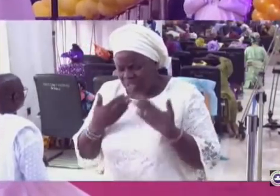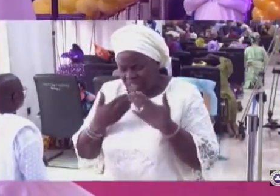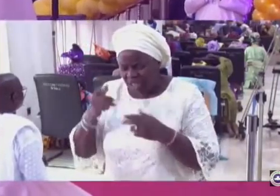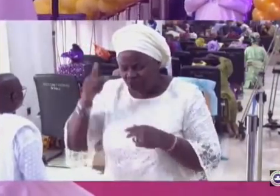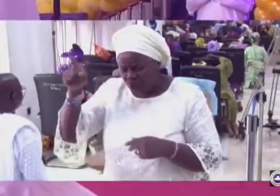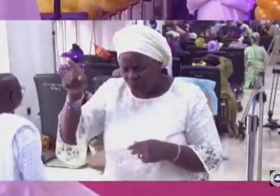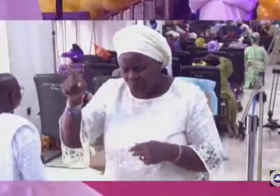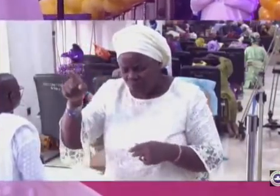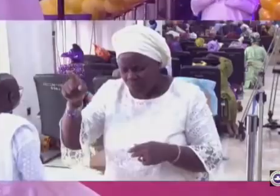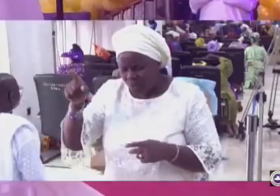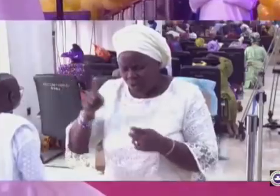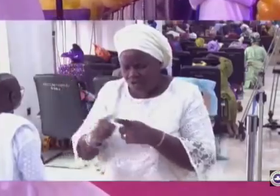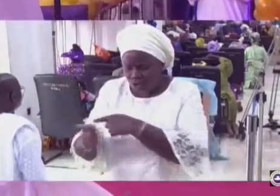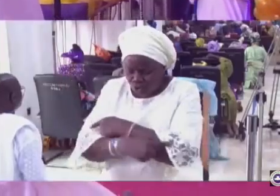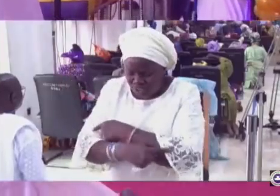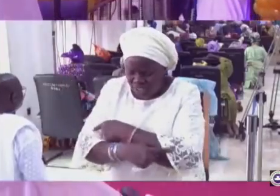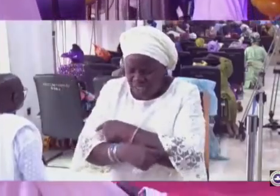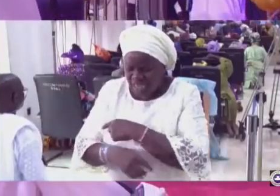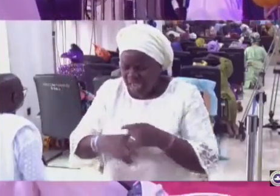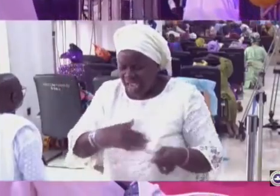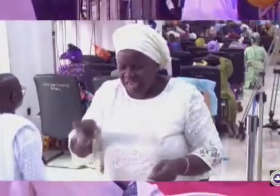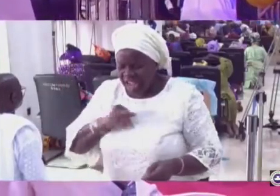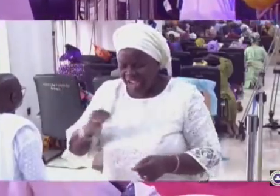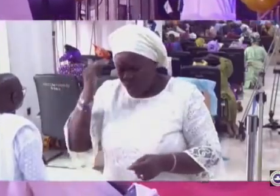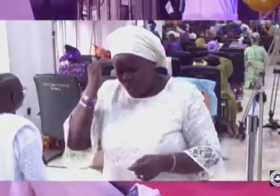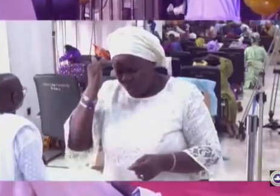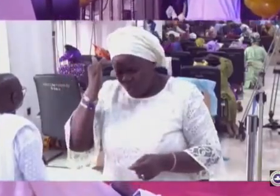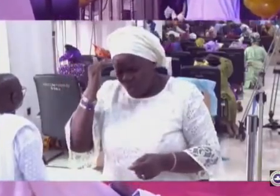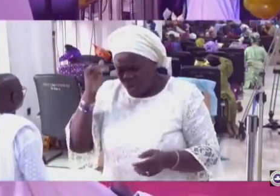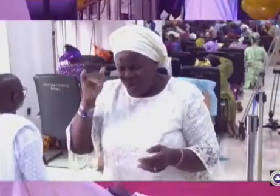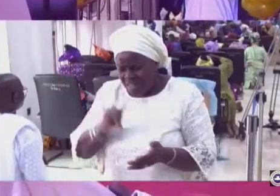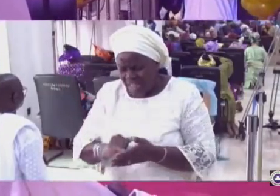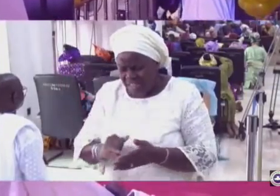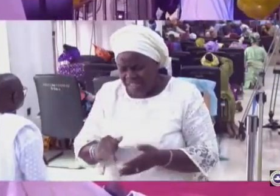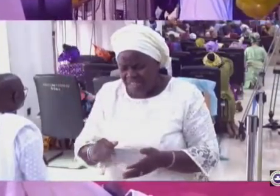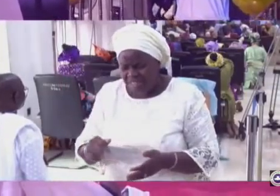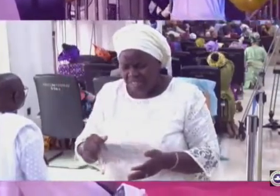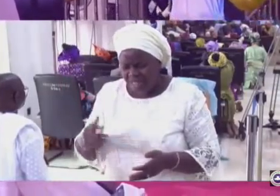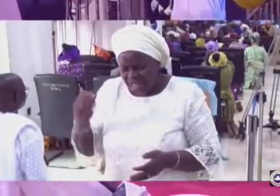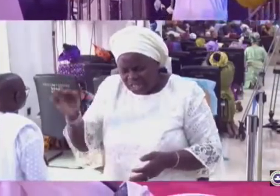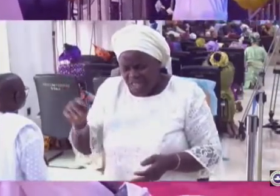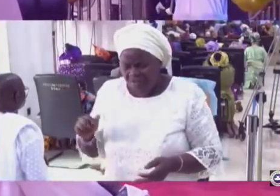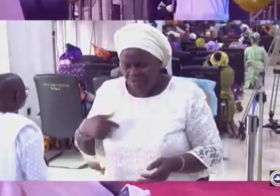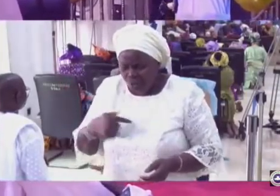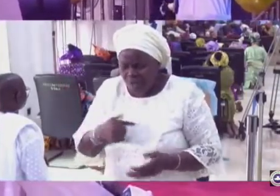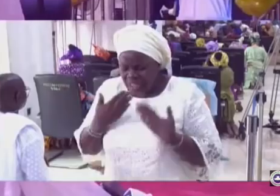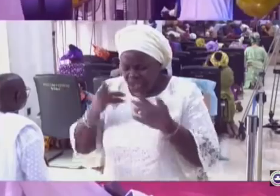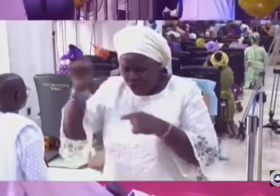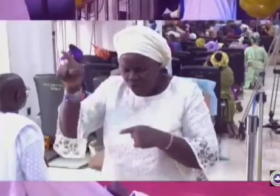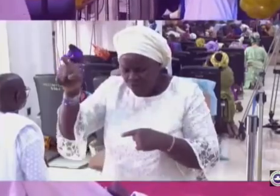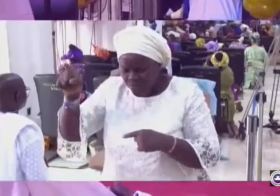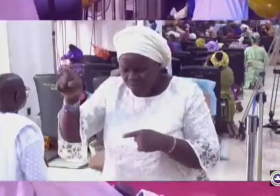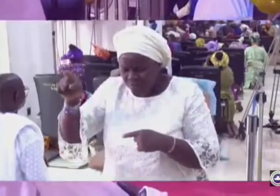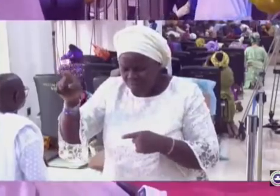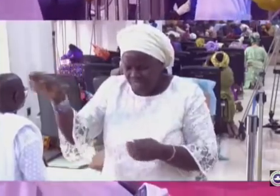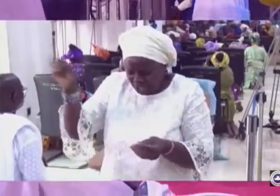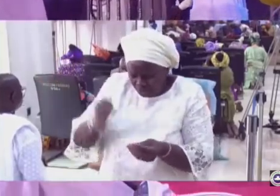enough, you will do greater things. The grace to be grateful like never